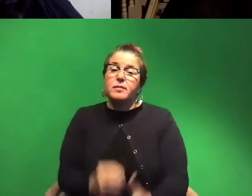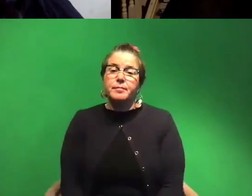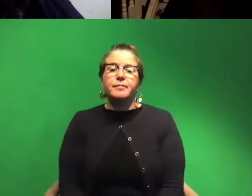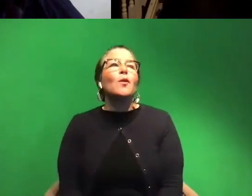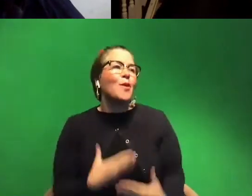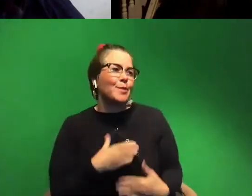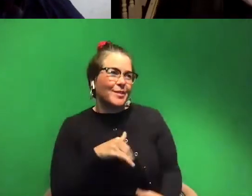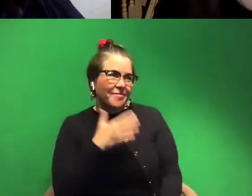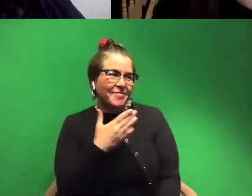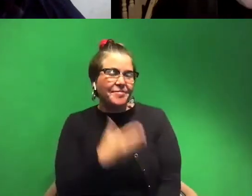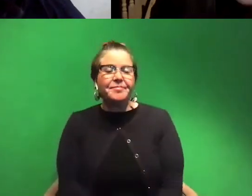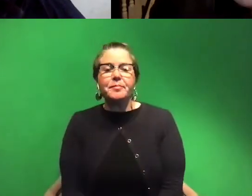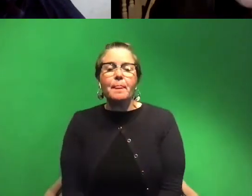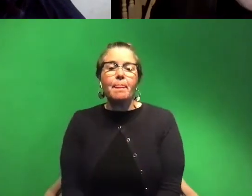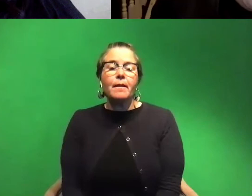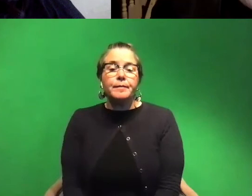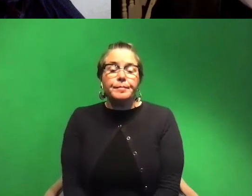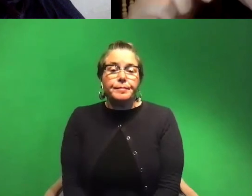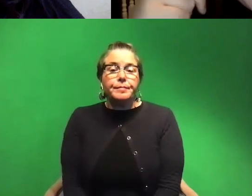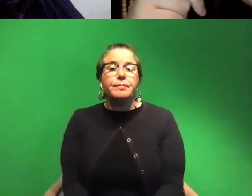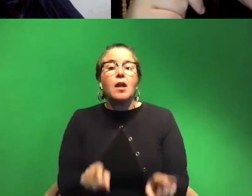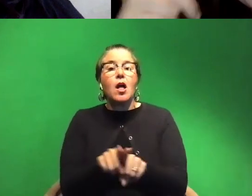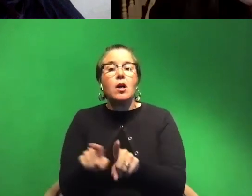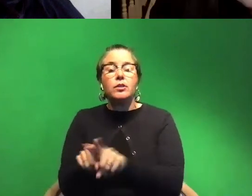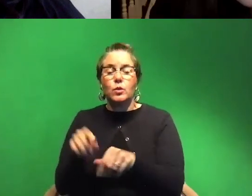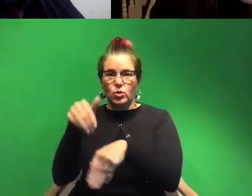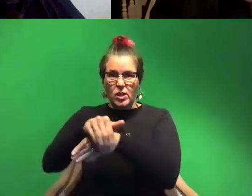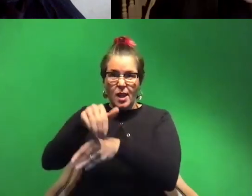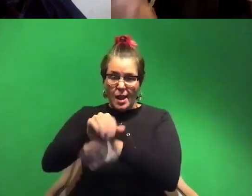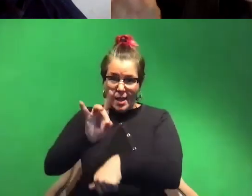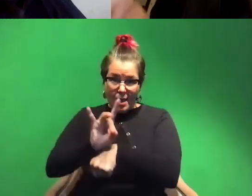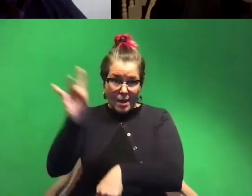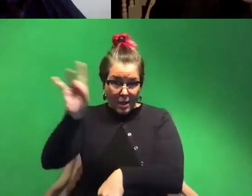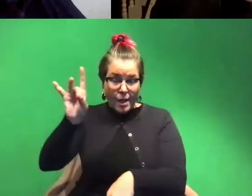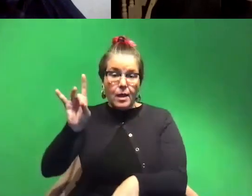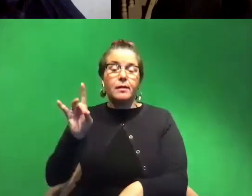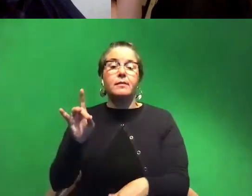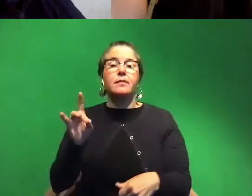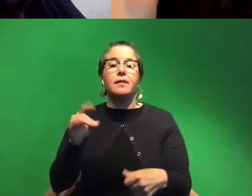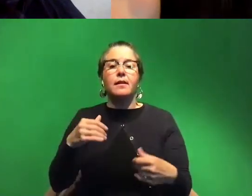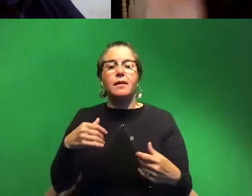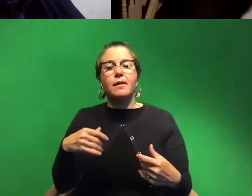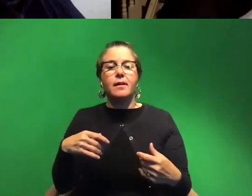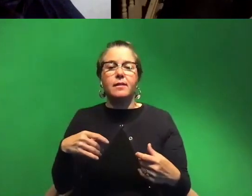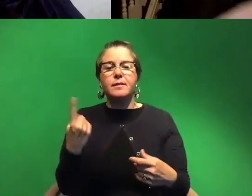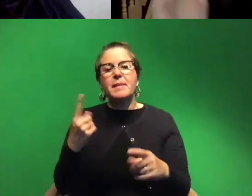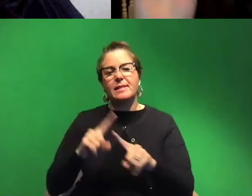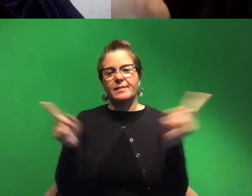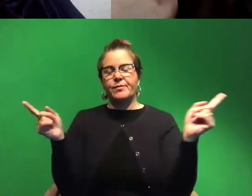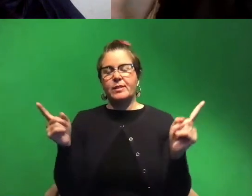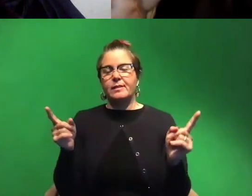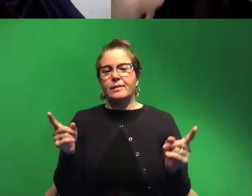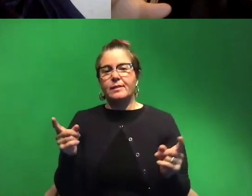appreciate that. Thank you so much. I'm also going to put tonight at 8 p.m., we're going to do a something different. It's going to be like